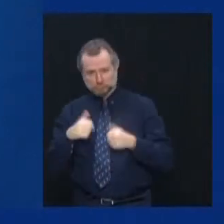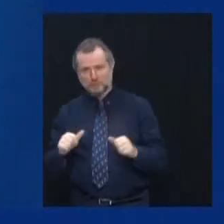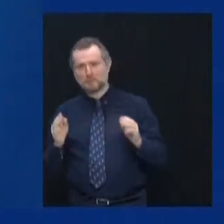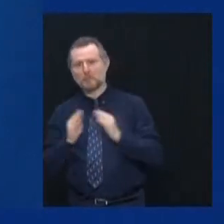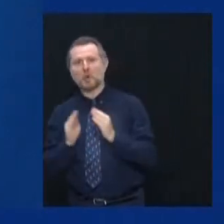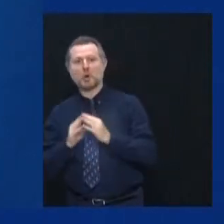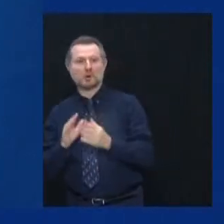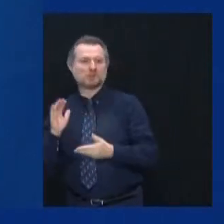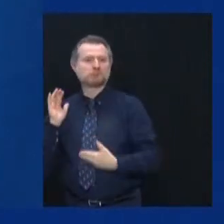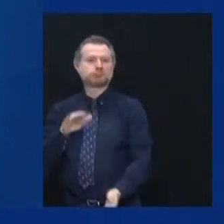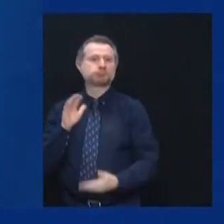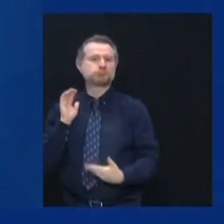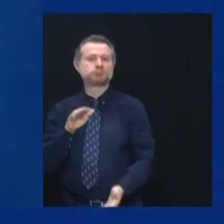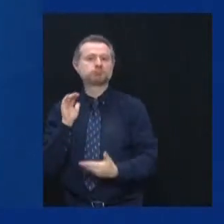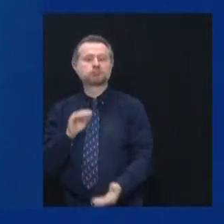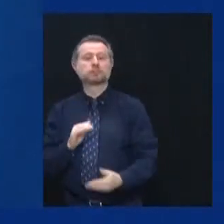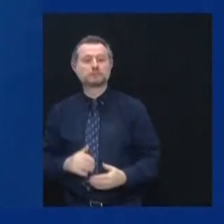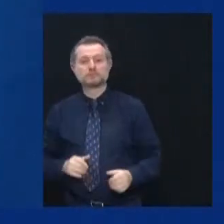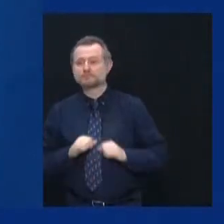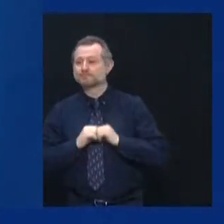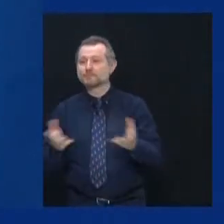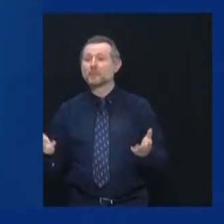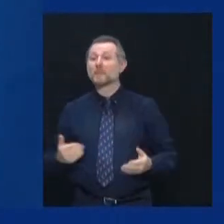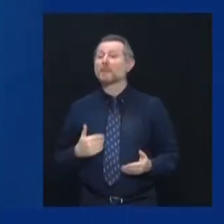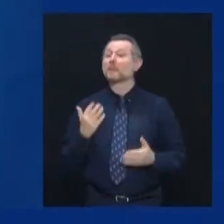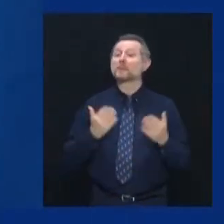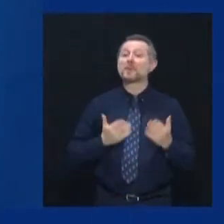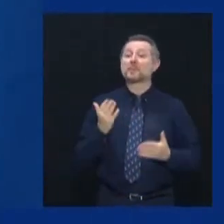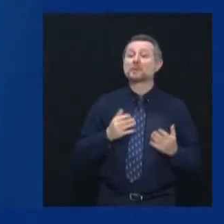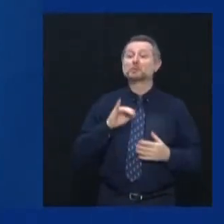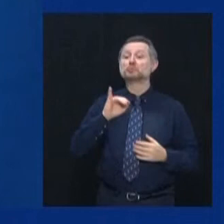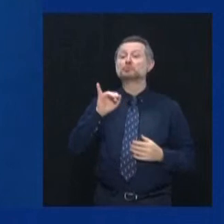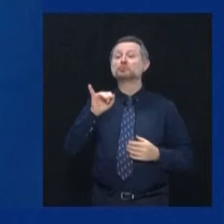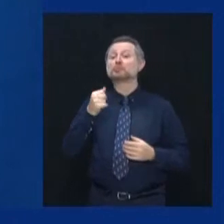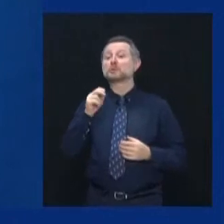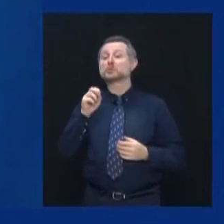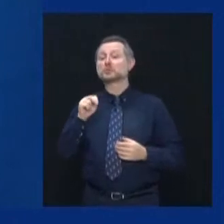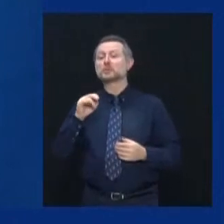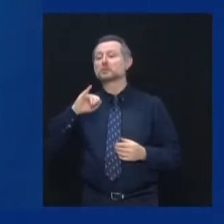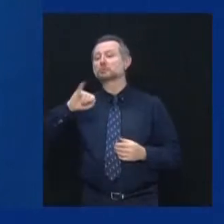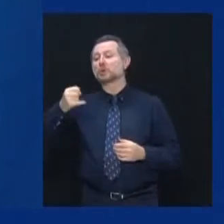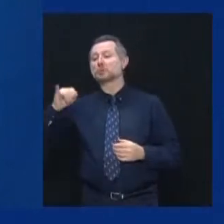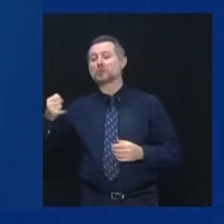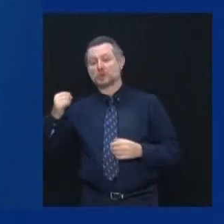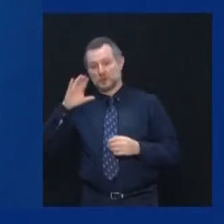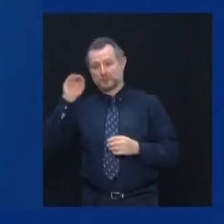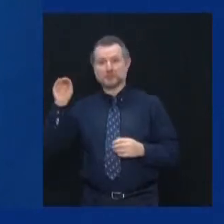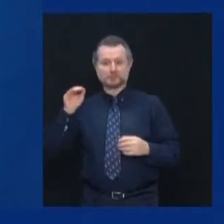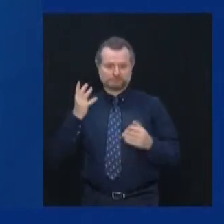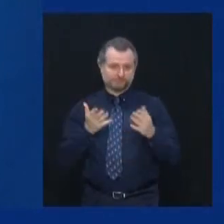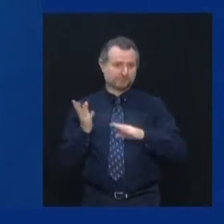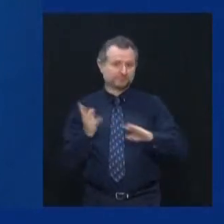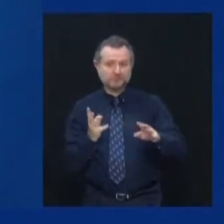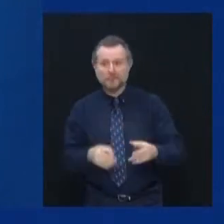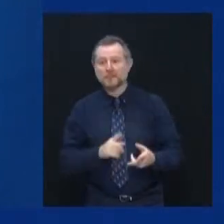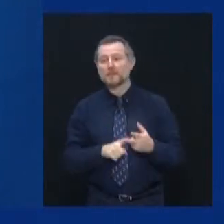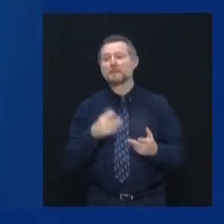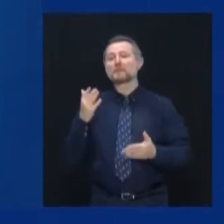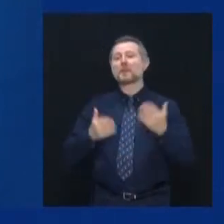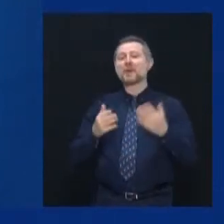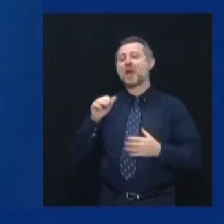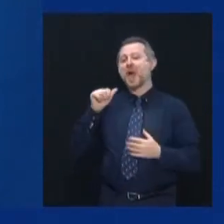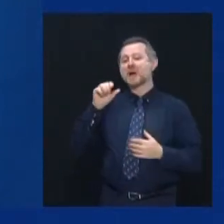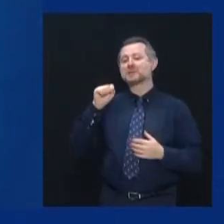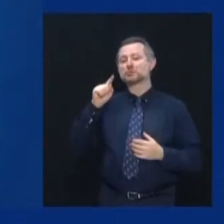as possible. Maybe Johnson & Johnson comes online, maybe AstraZeneca, maybe the supply goes up.